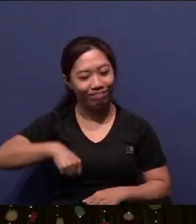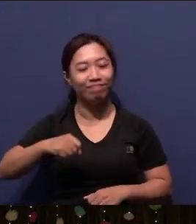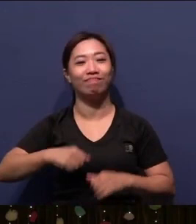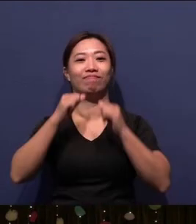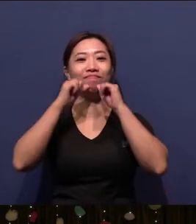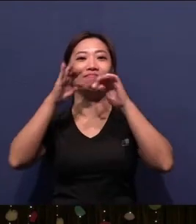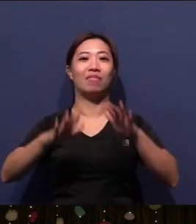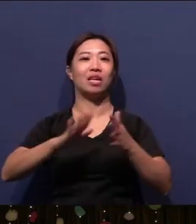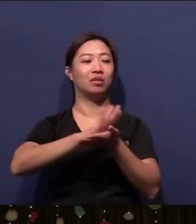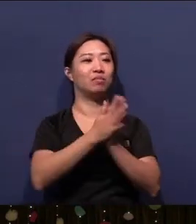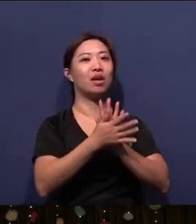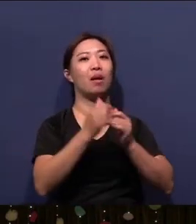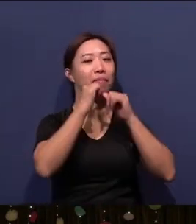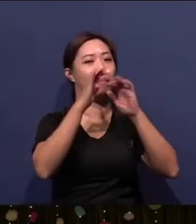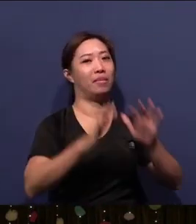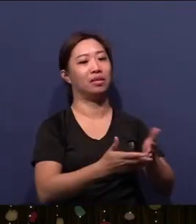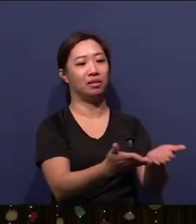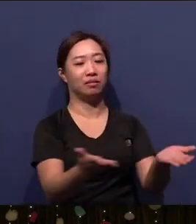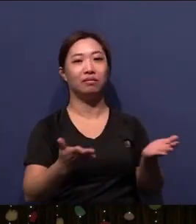to be a blessing."